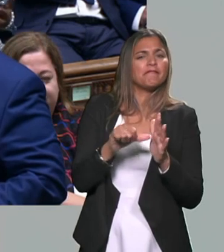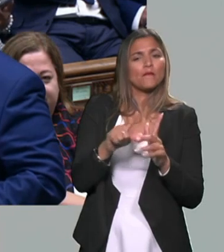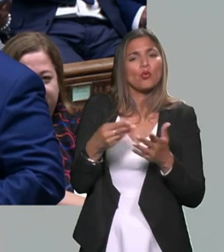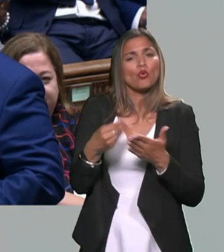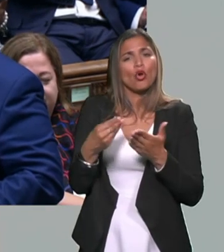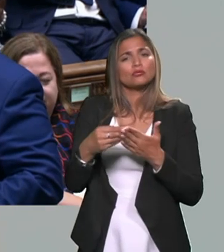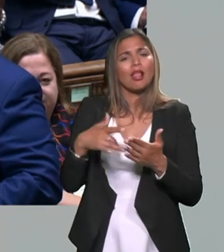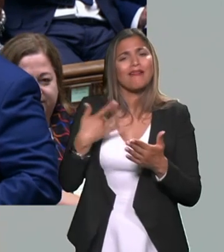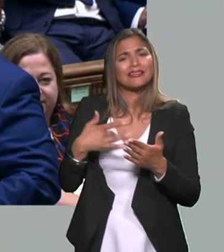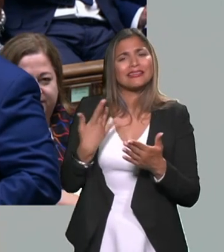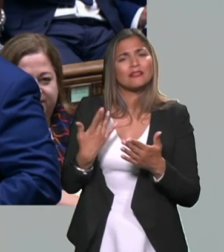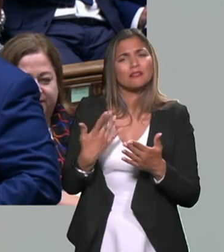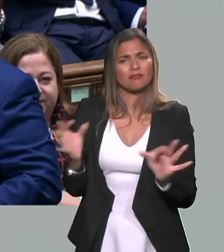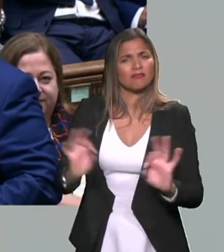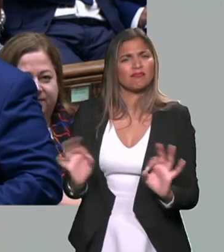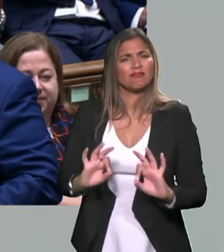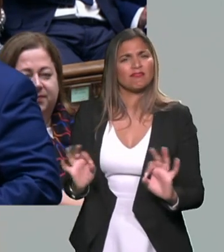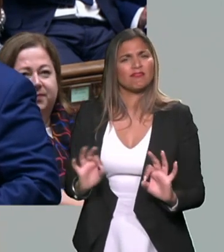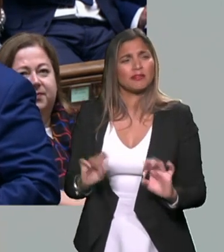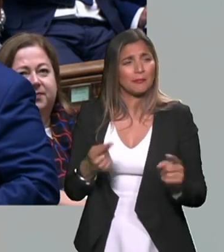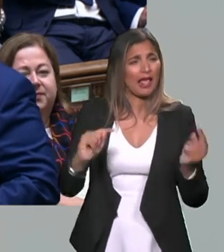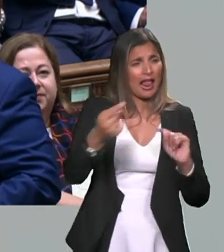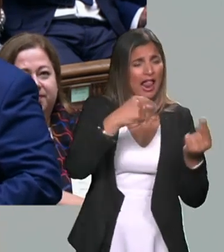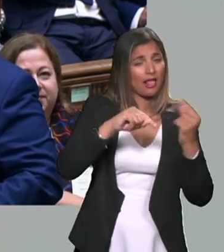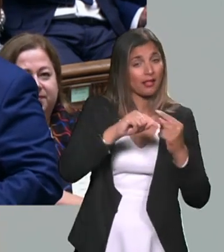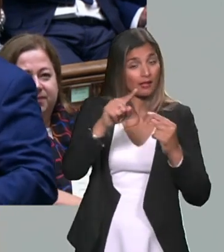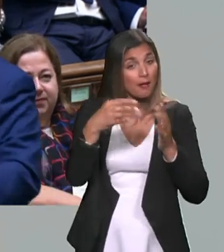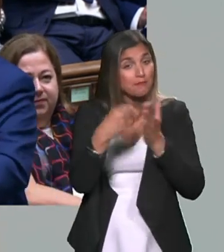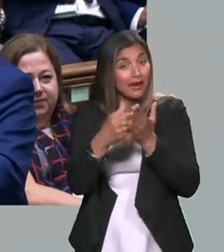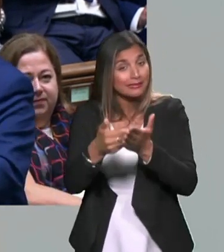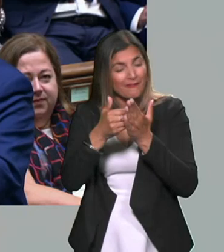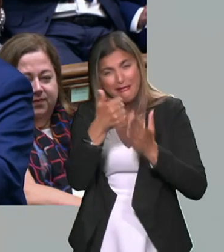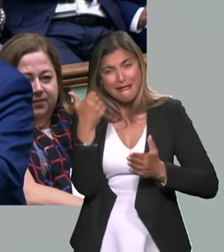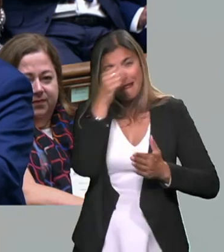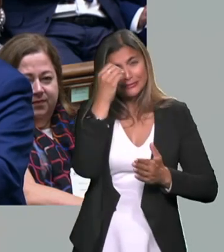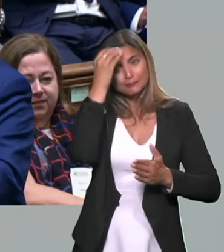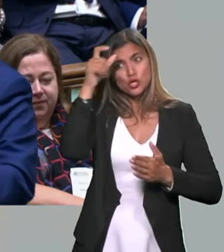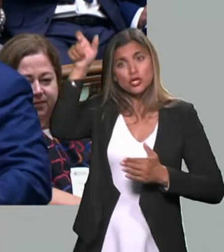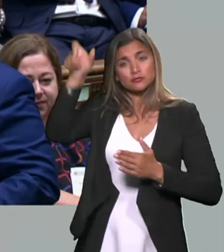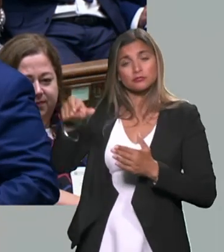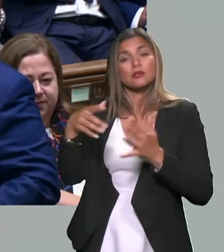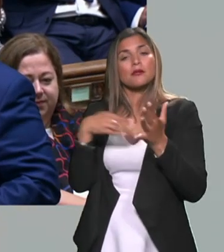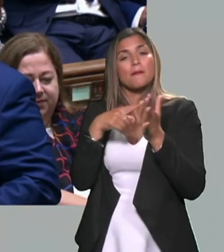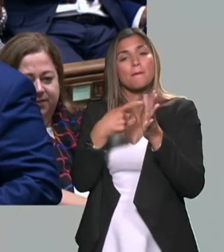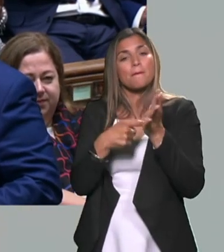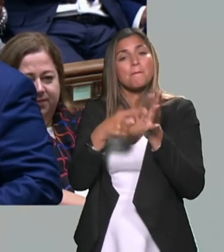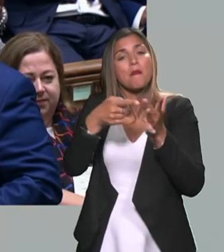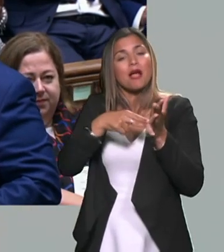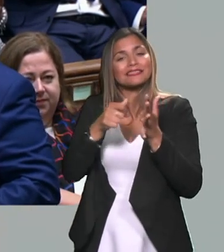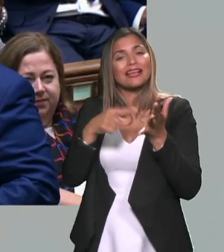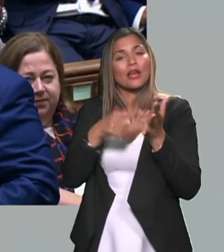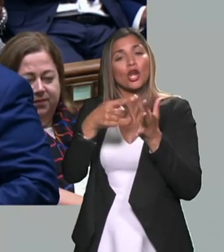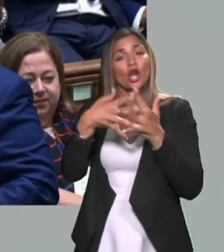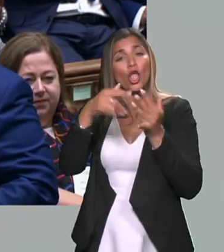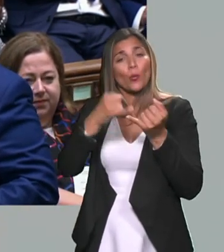money-saving expert Martin Lewis has warned the energy price cap could soon rise by a sickening 65% in October to